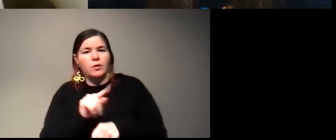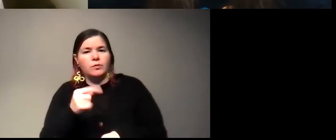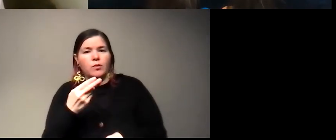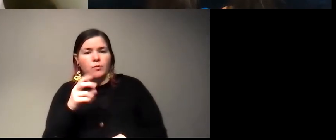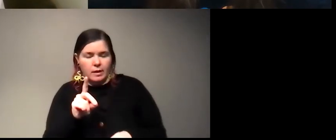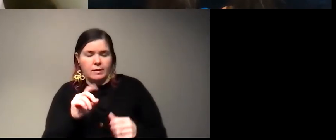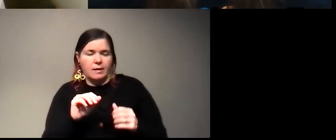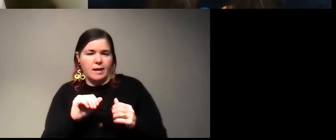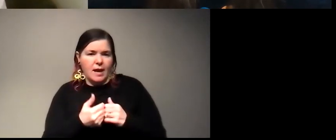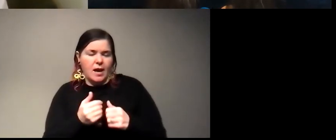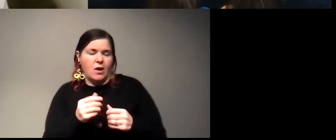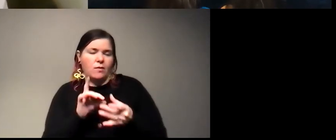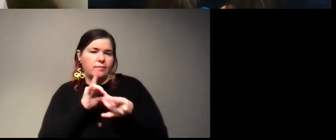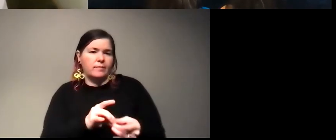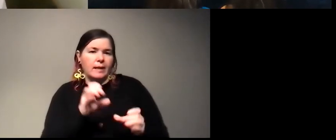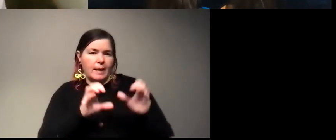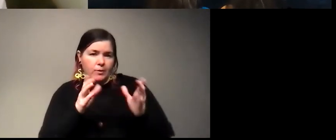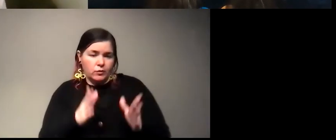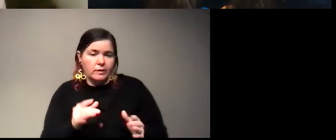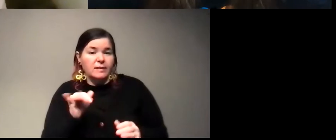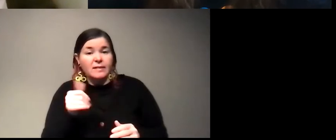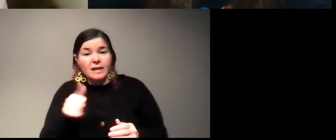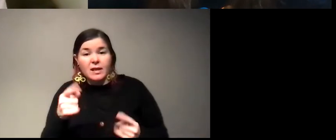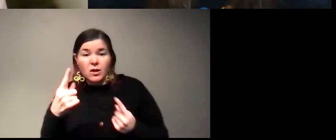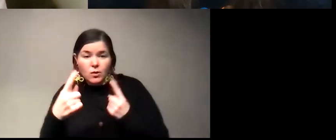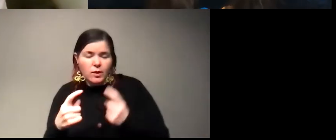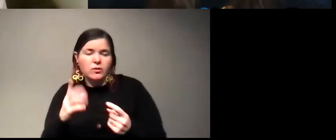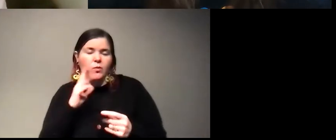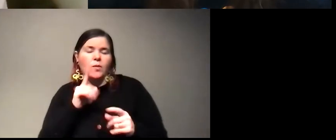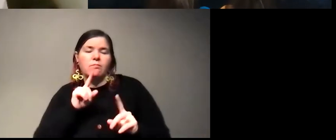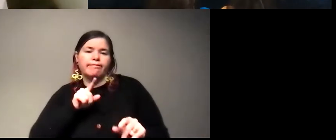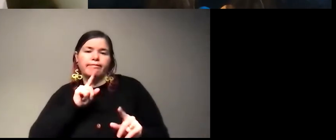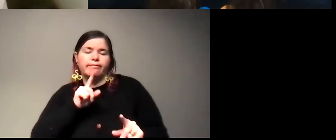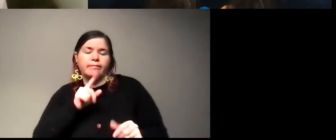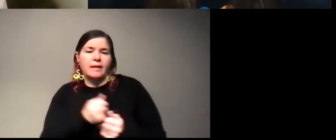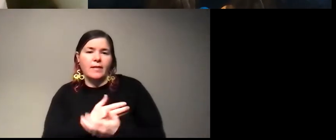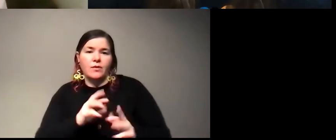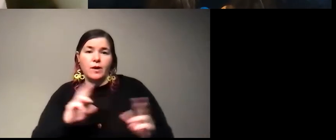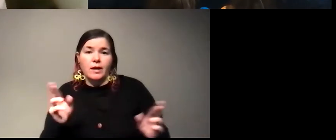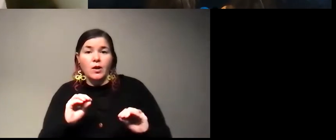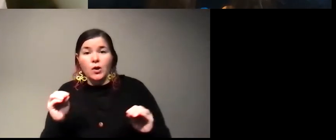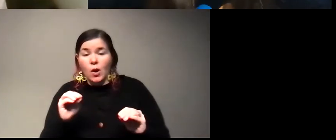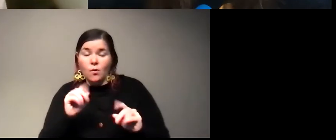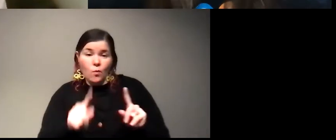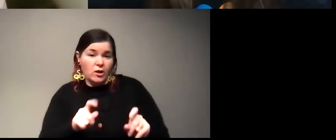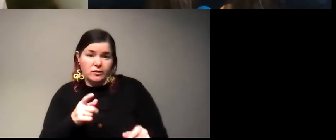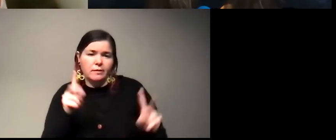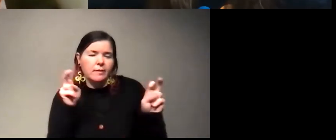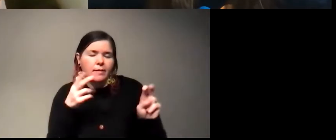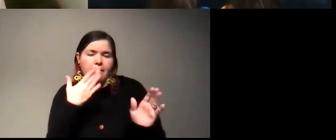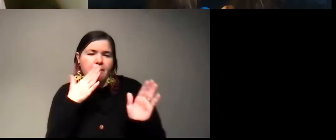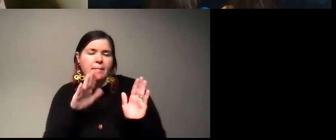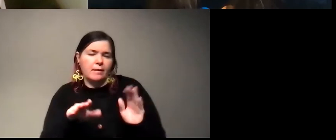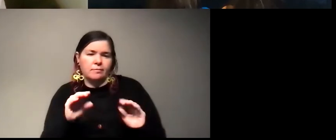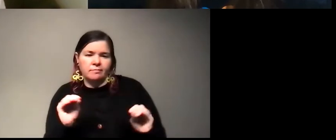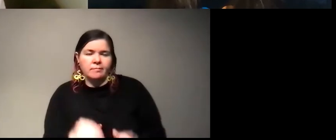lot of chemistry. So if you have any questions, I will really answer anything. No question is a bad question. And I'll kind of tell you why I